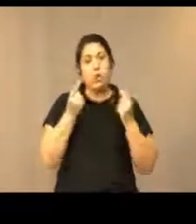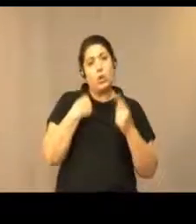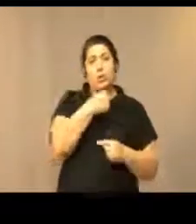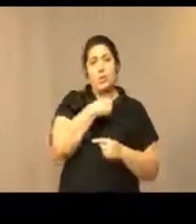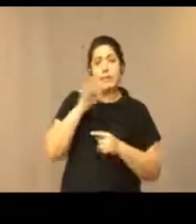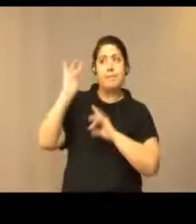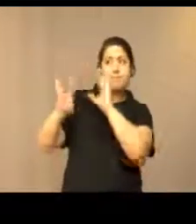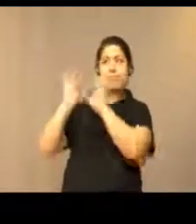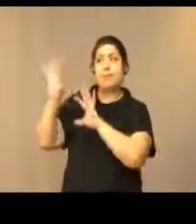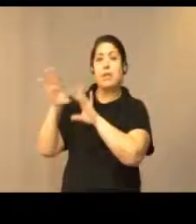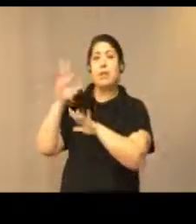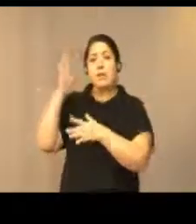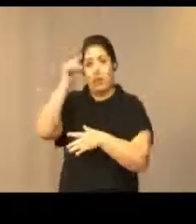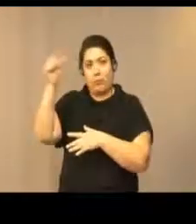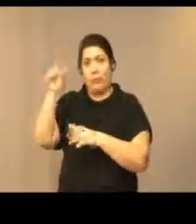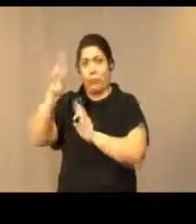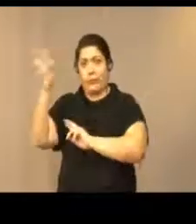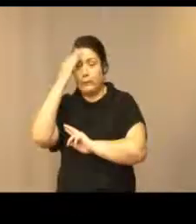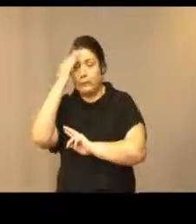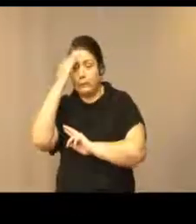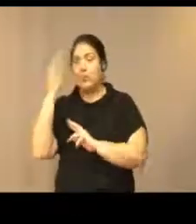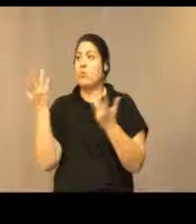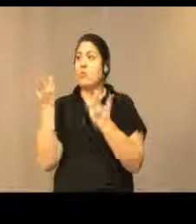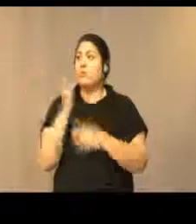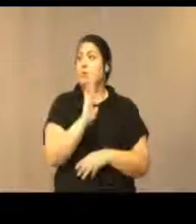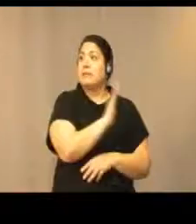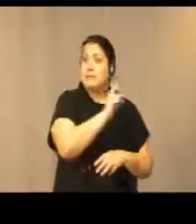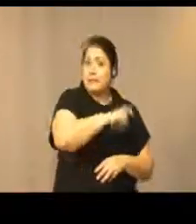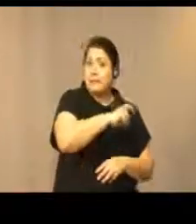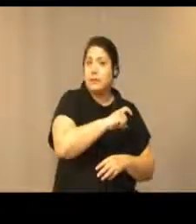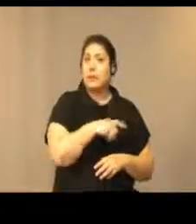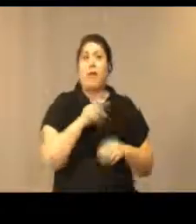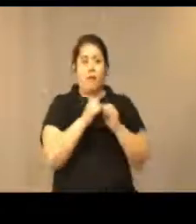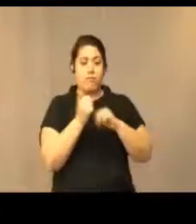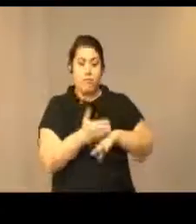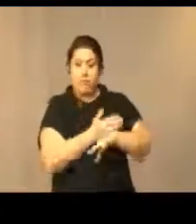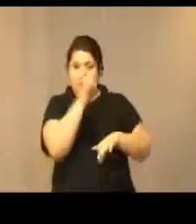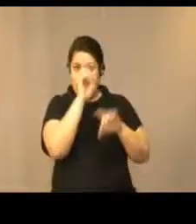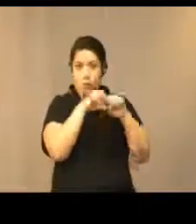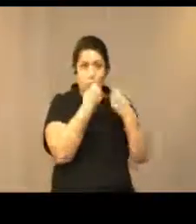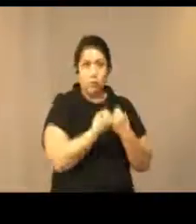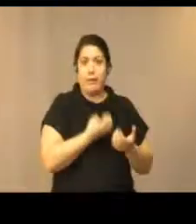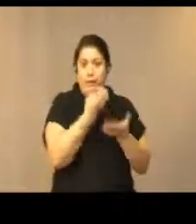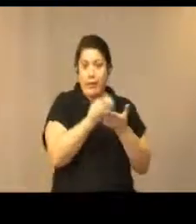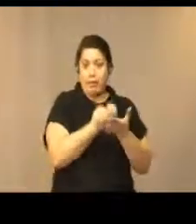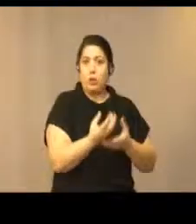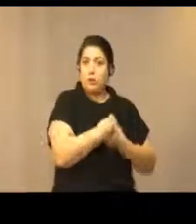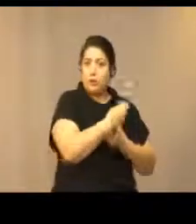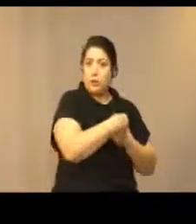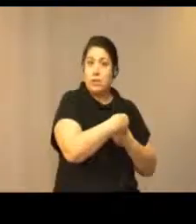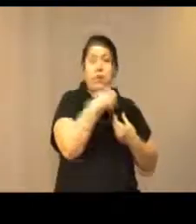the nation's ability in ensuring their members who live with disabilities in maximizing their social and economic inclusion, which is a right for